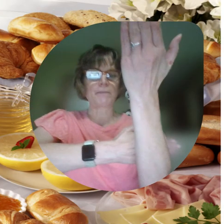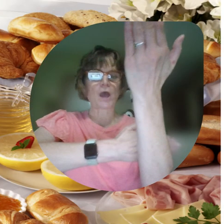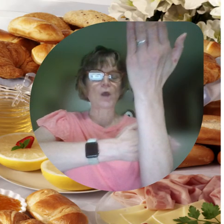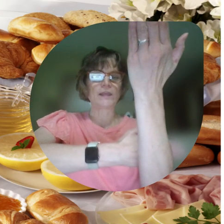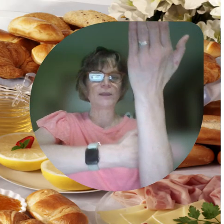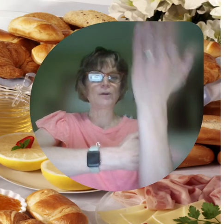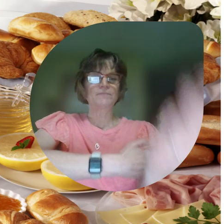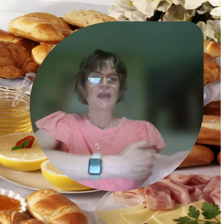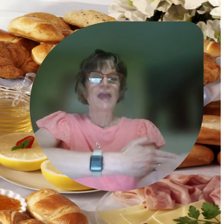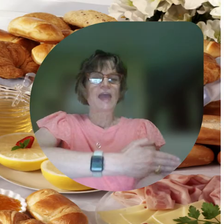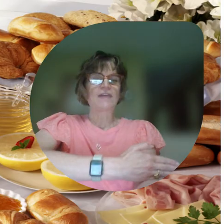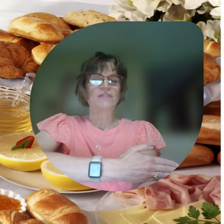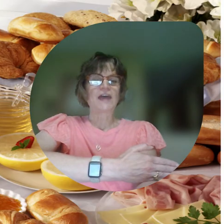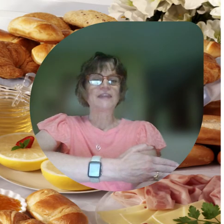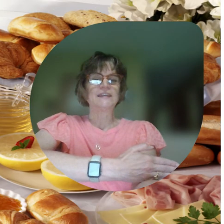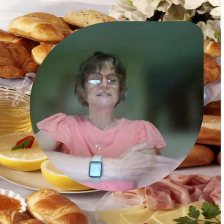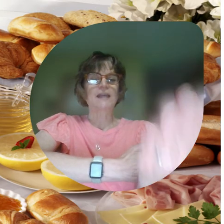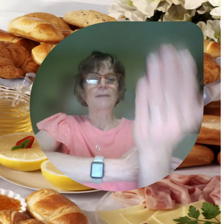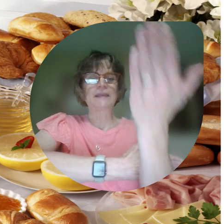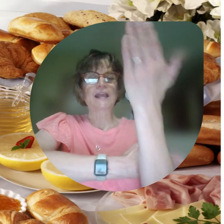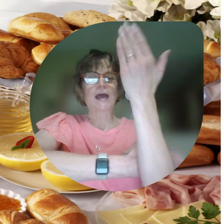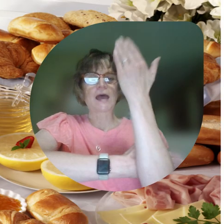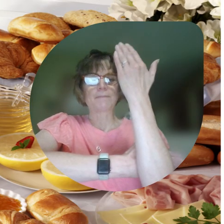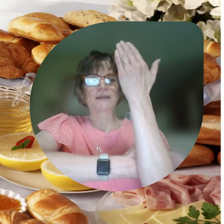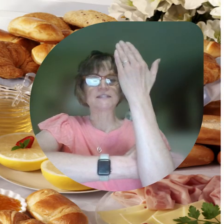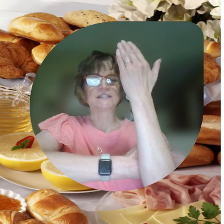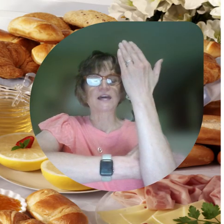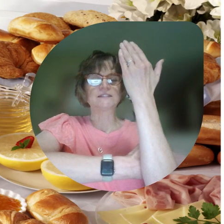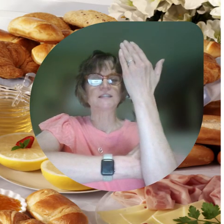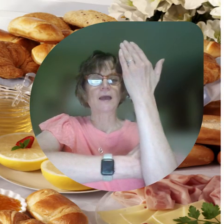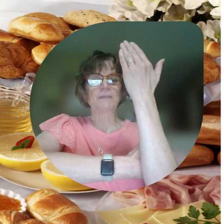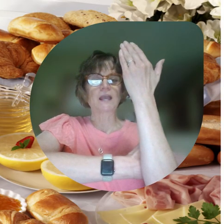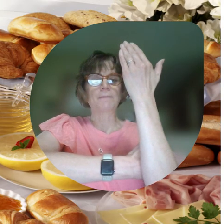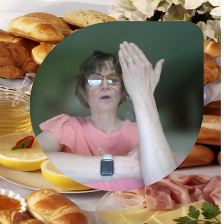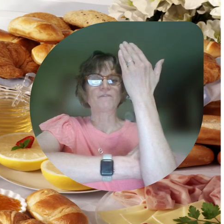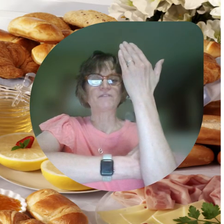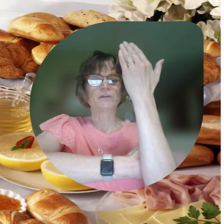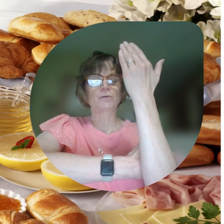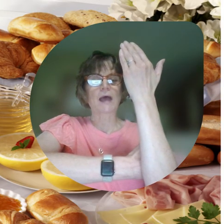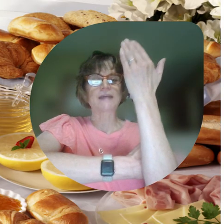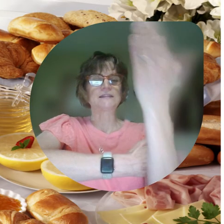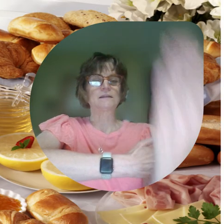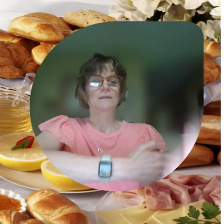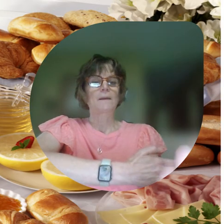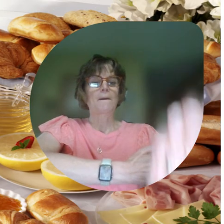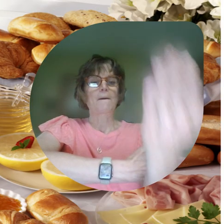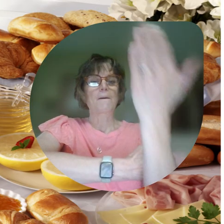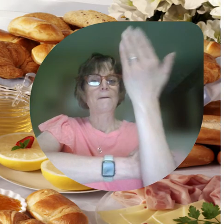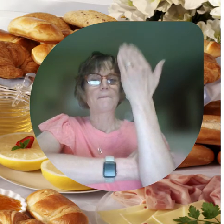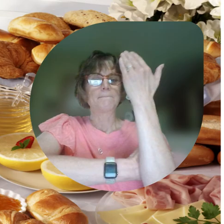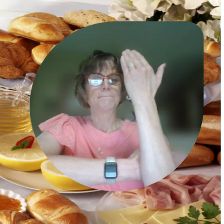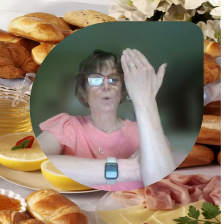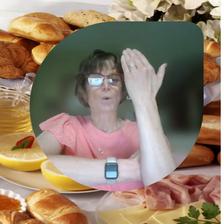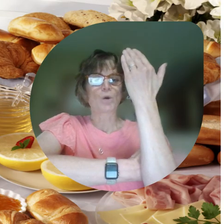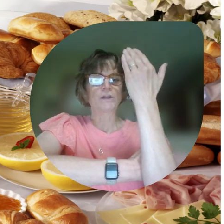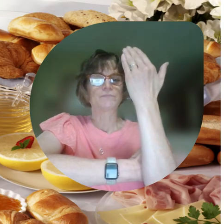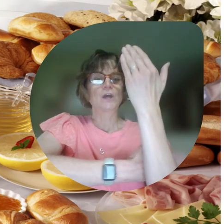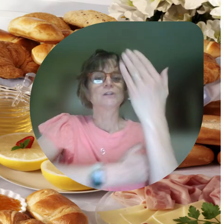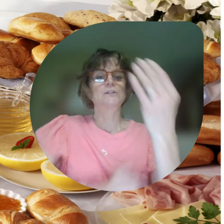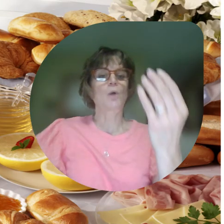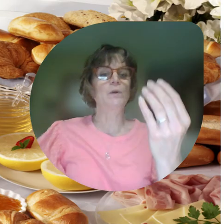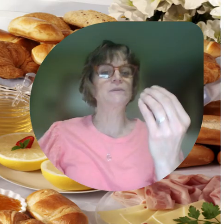the elbow here, and then it's coming up, at the sun coming up over the horizon.